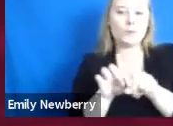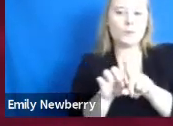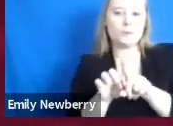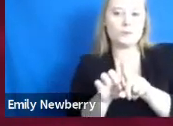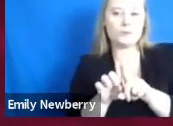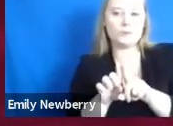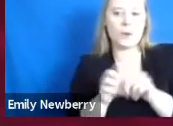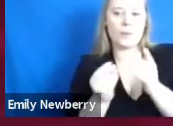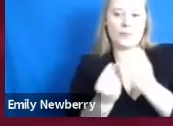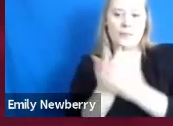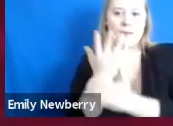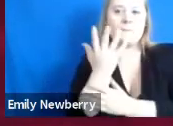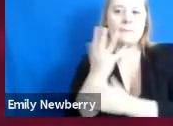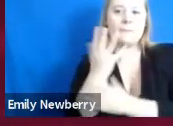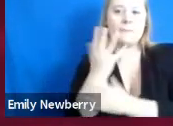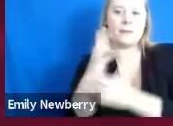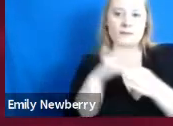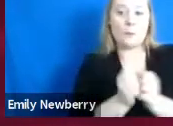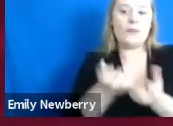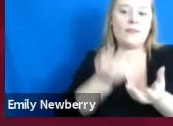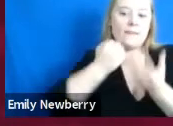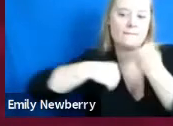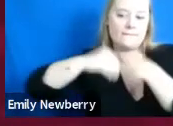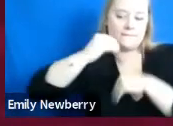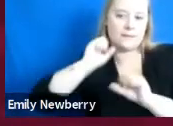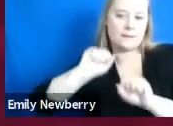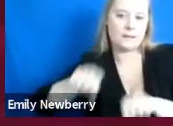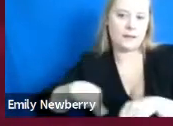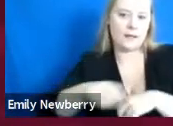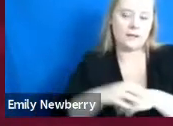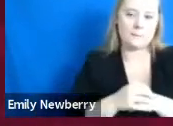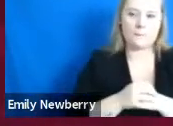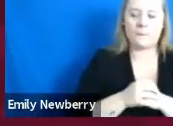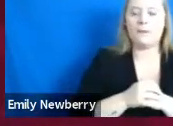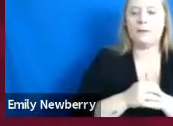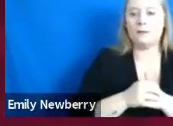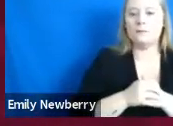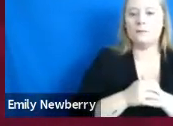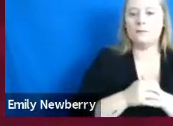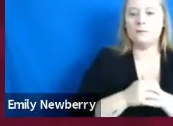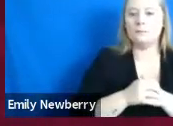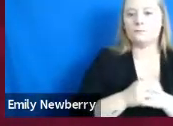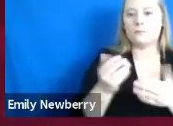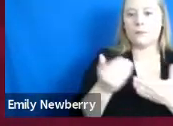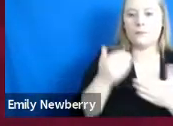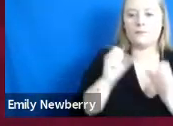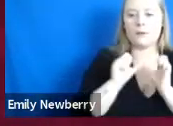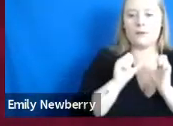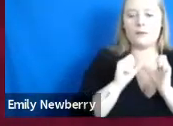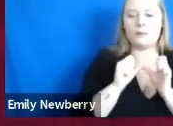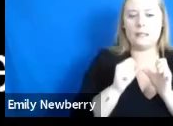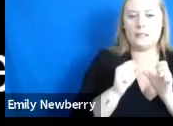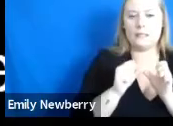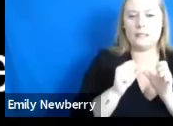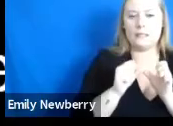that were important for human consumption. So, before I go